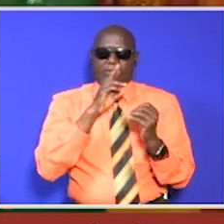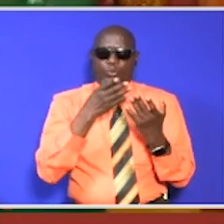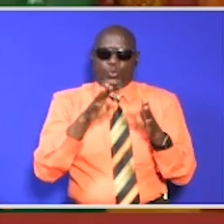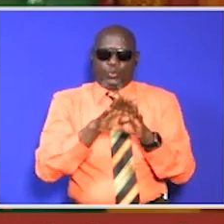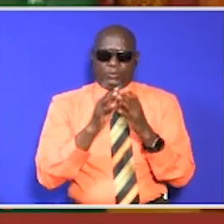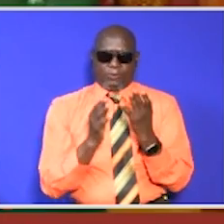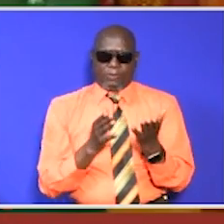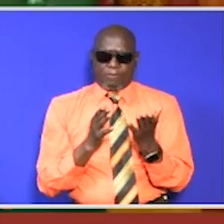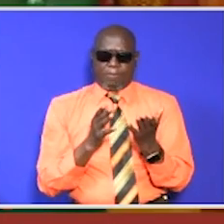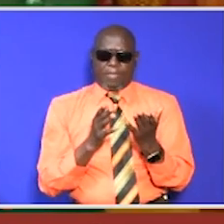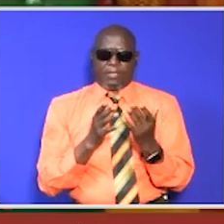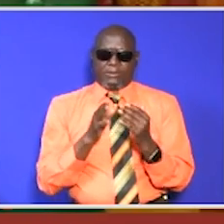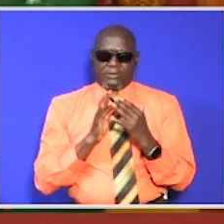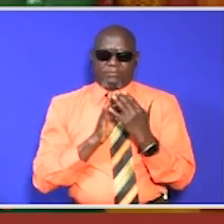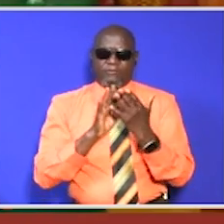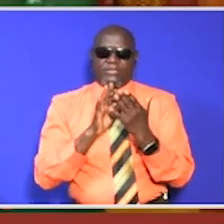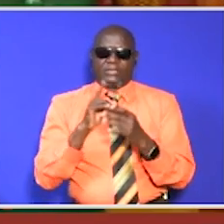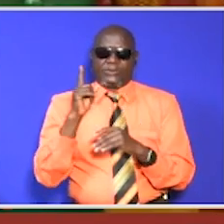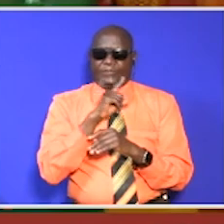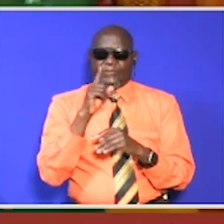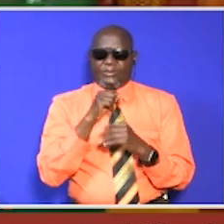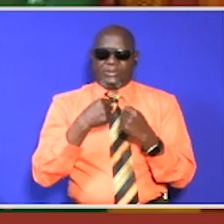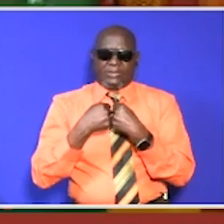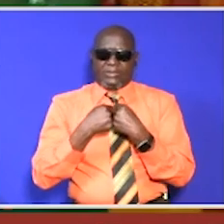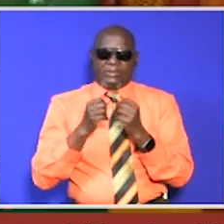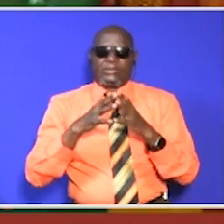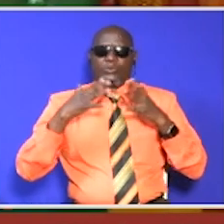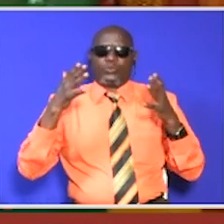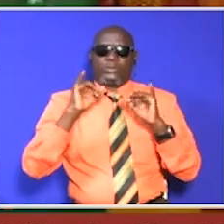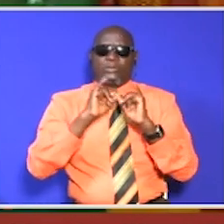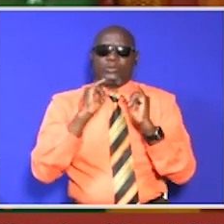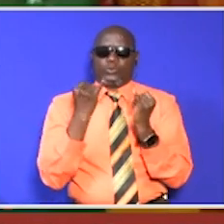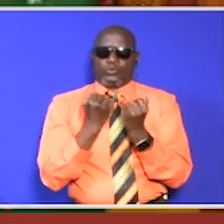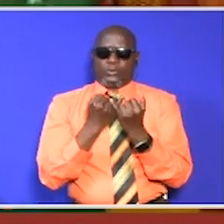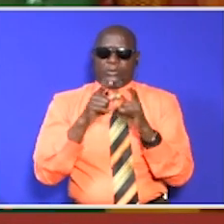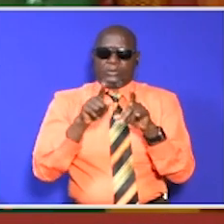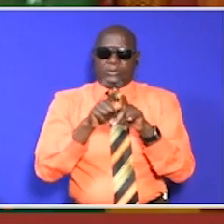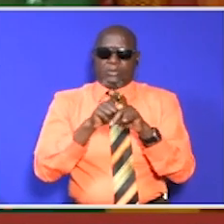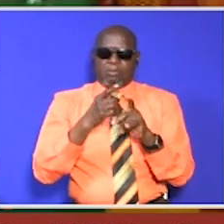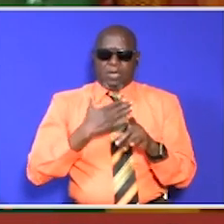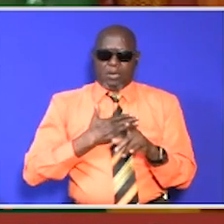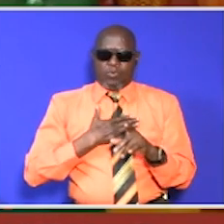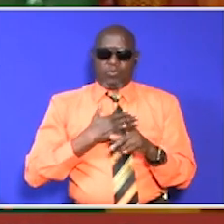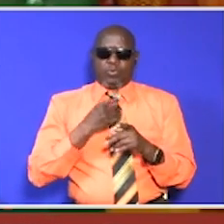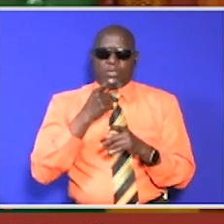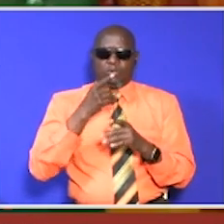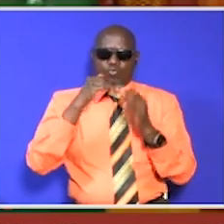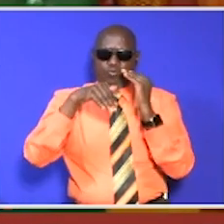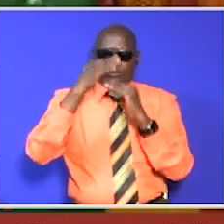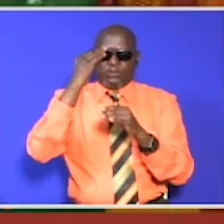Among those facing severe challenges were huge institutions, such as my own alma mater, University of